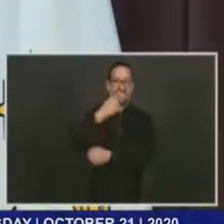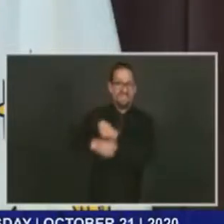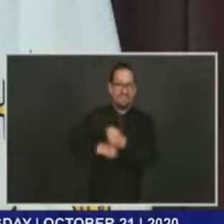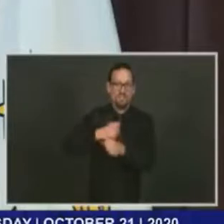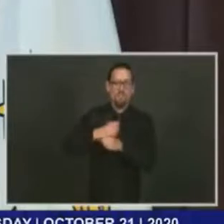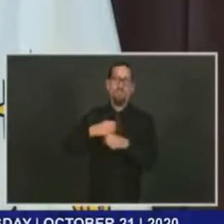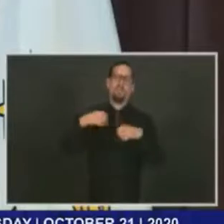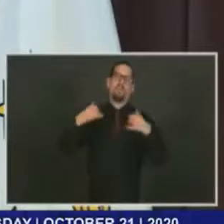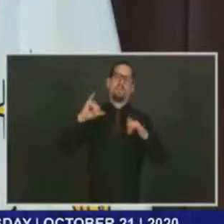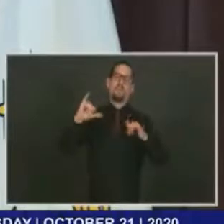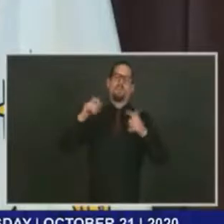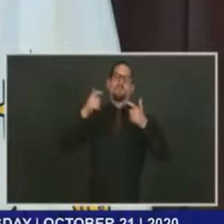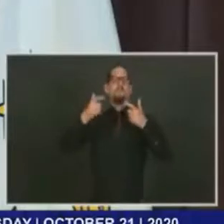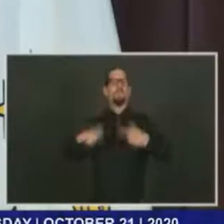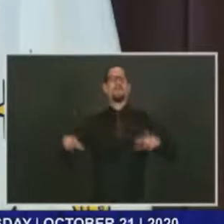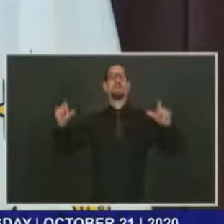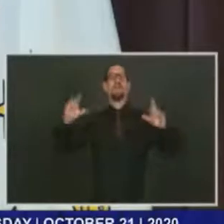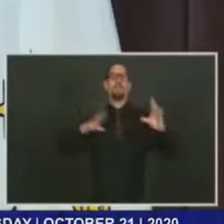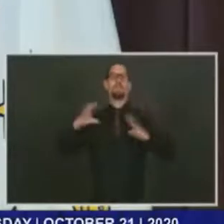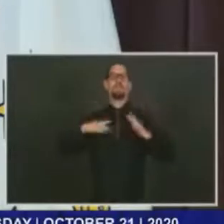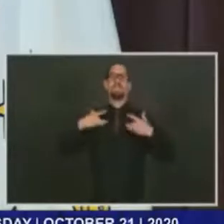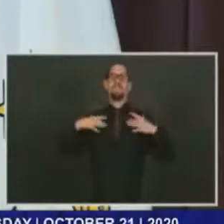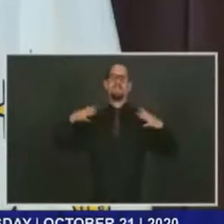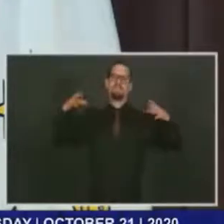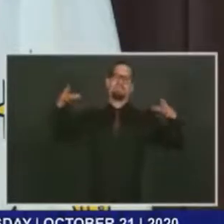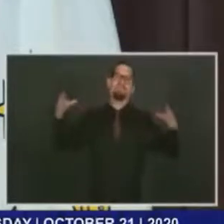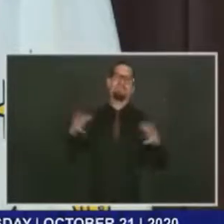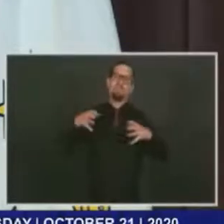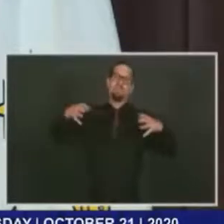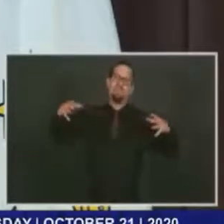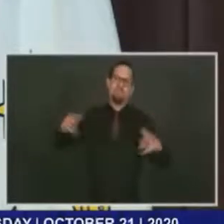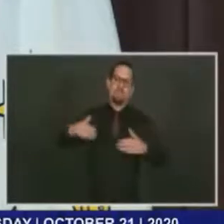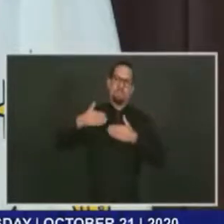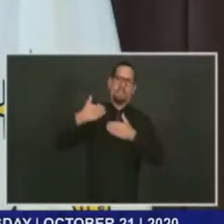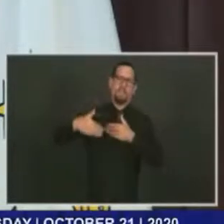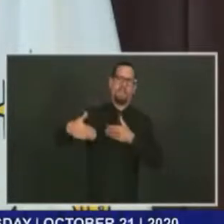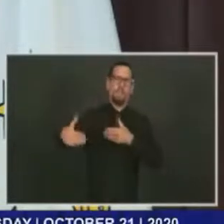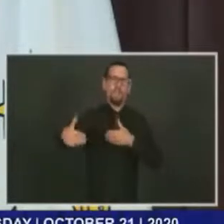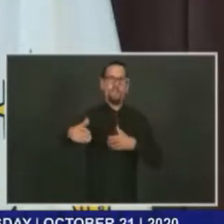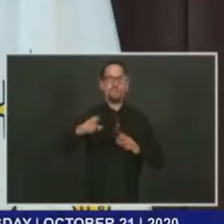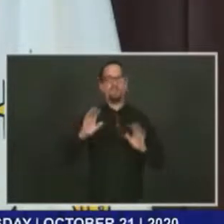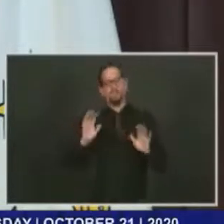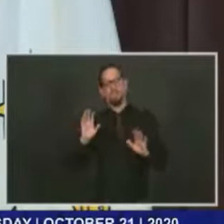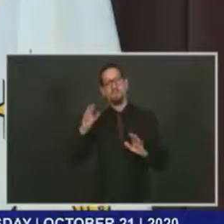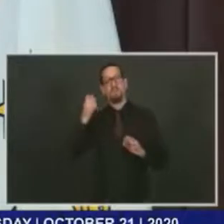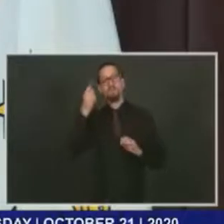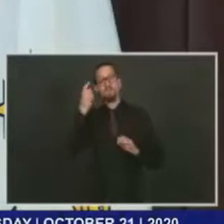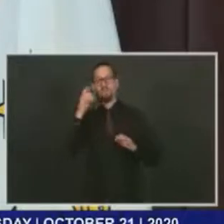it's important for you to know the key things we need to do differently in